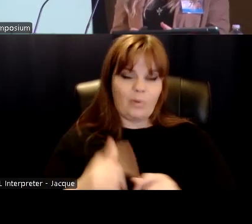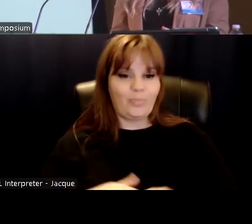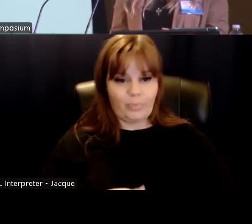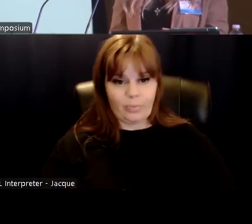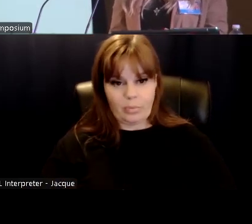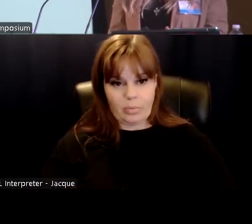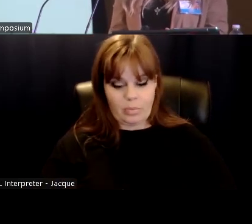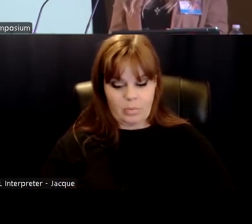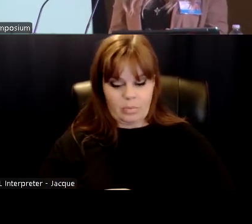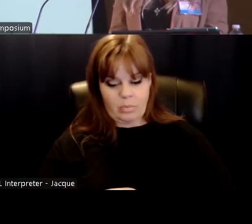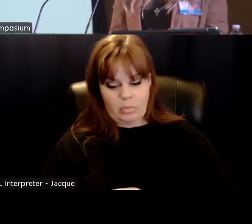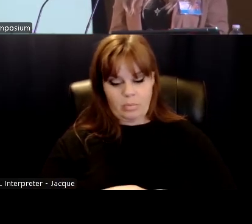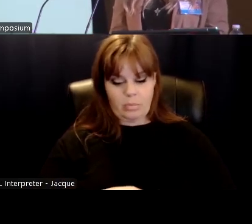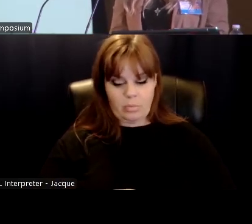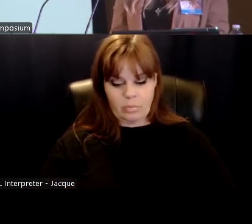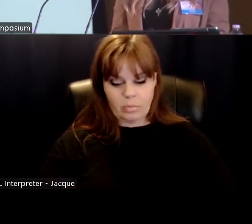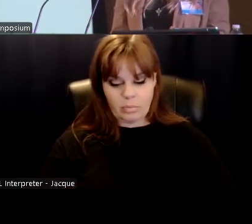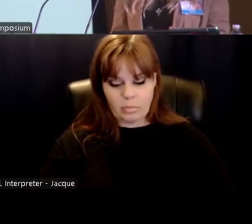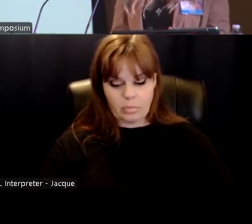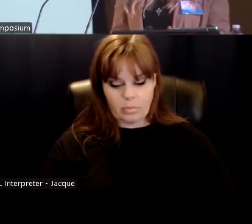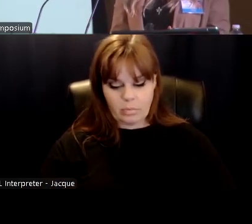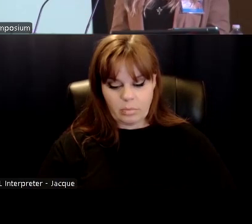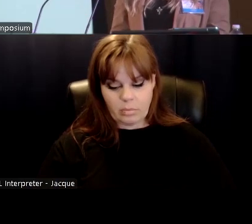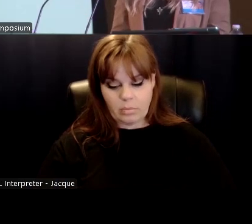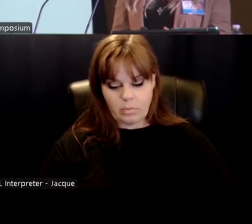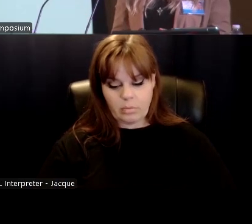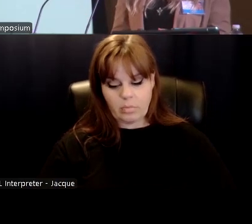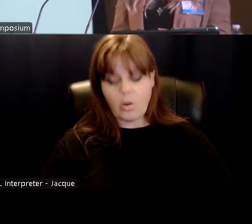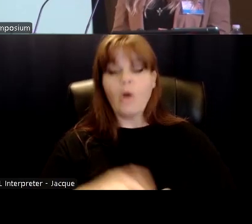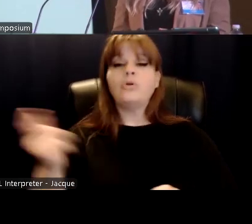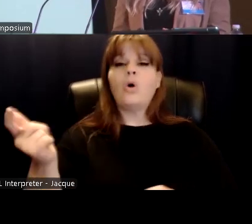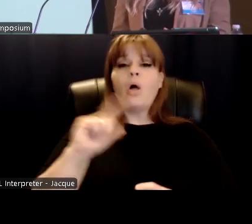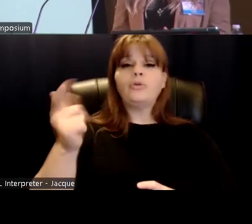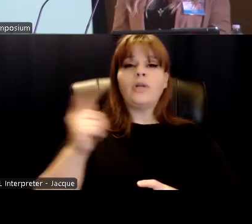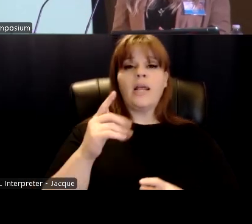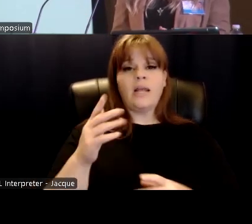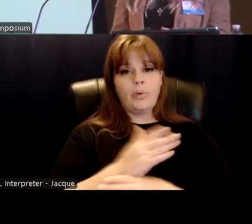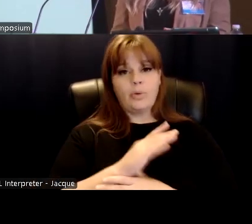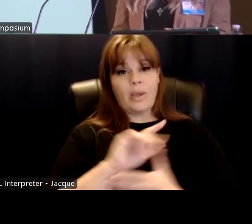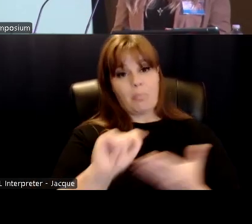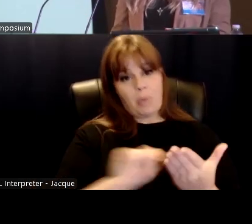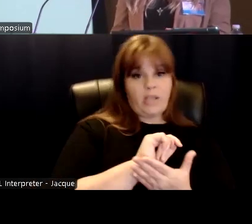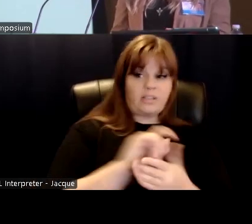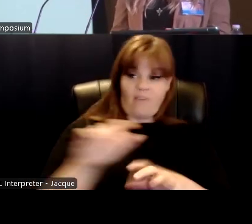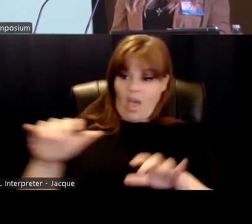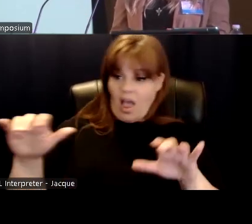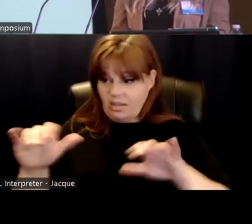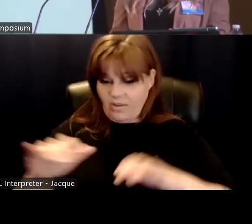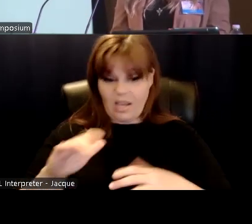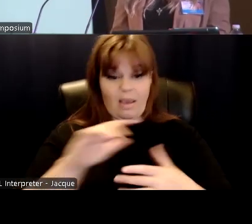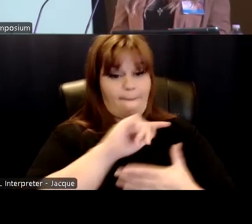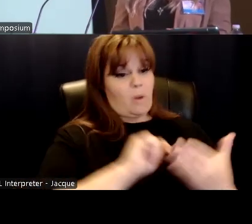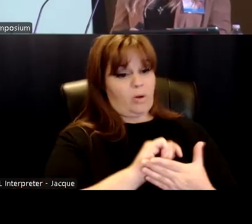So alternating between periods of activity and rest allows you to slowly build up your endurance